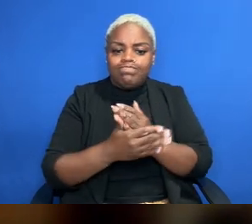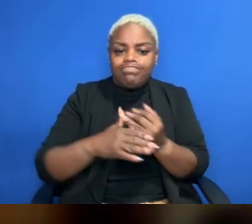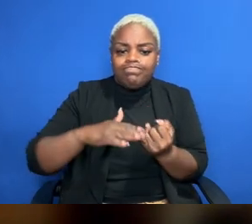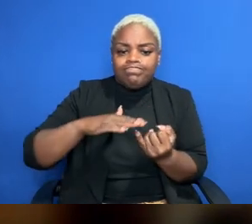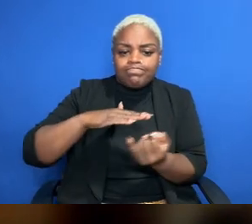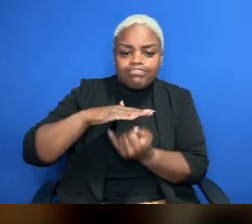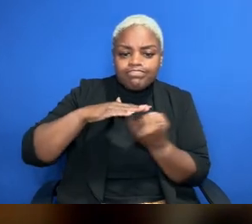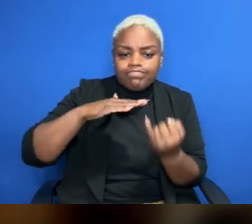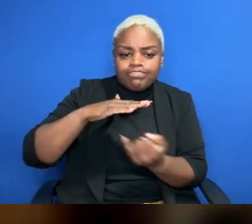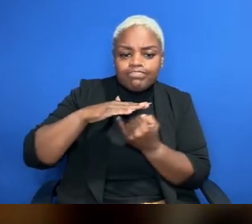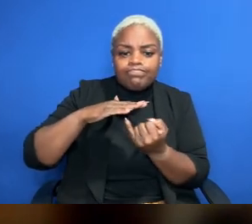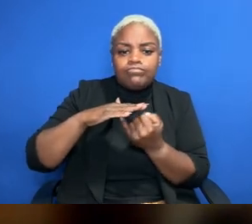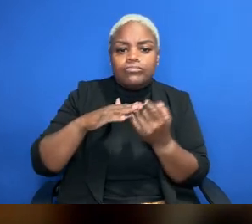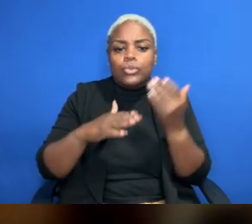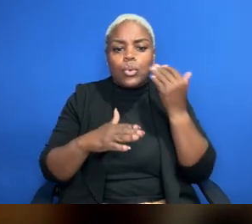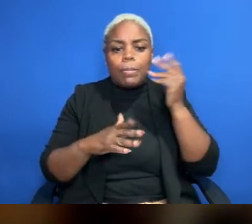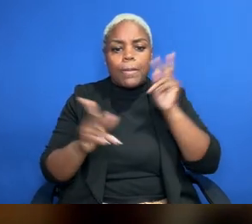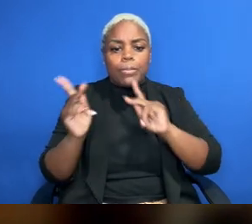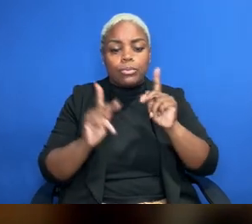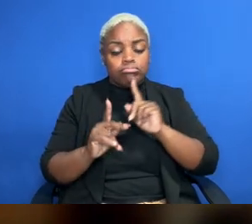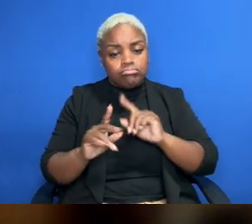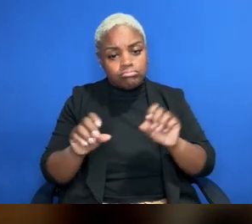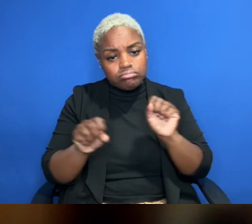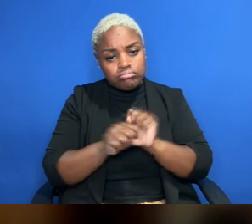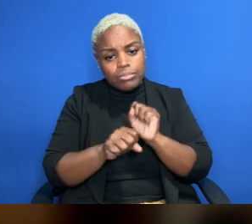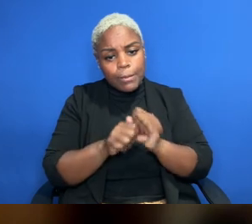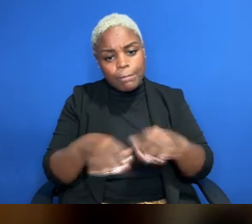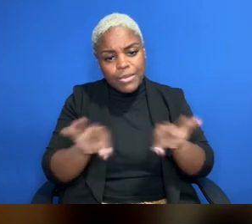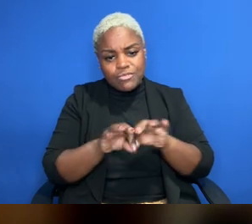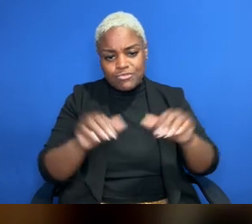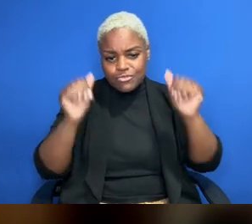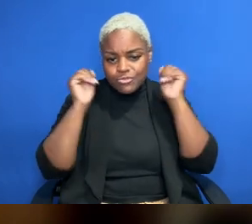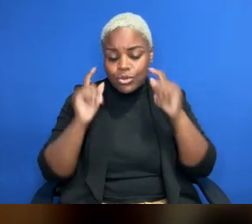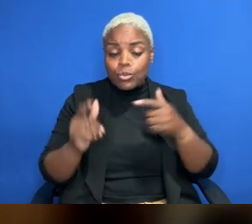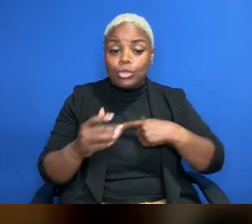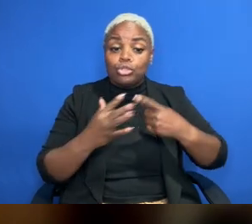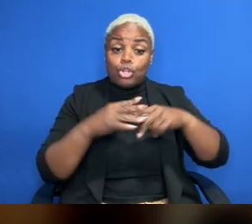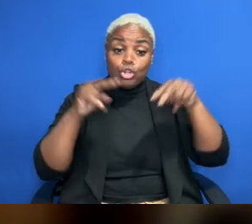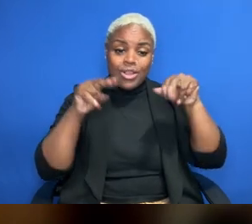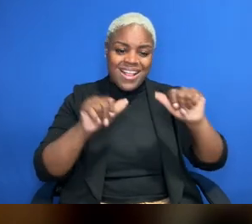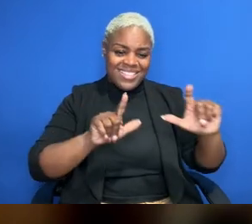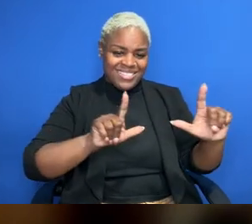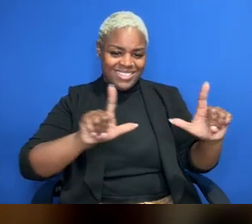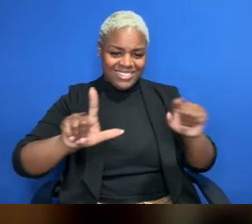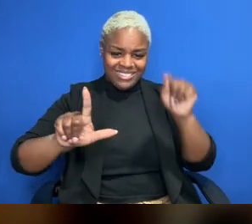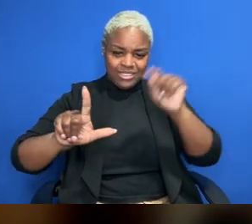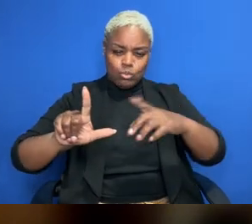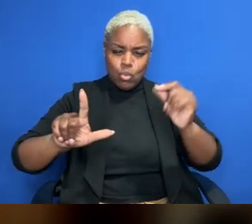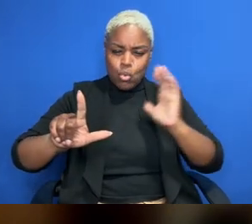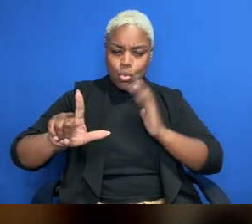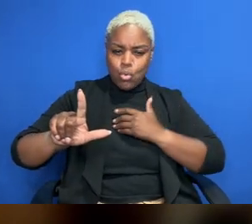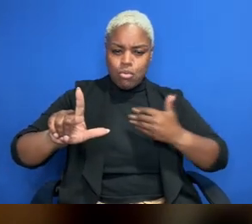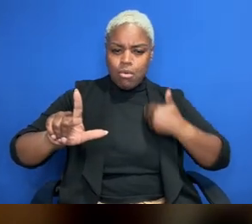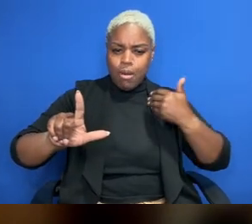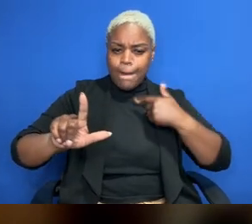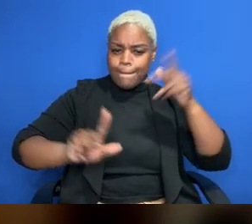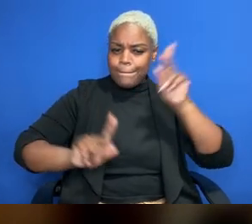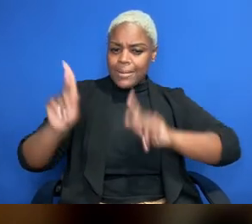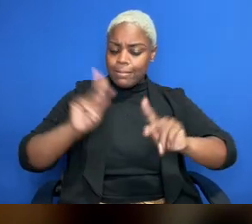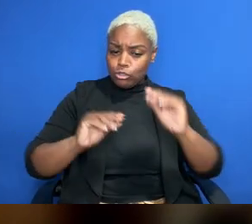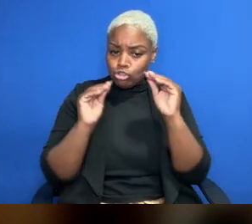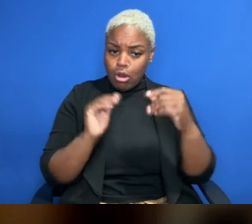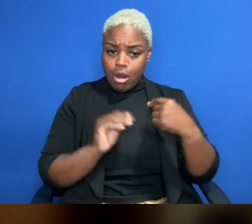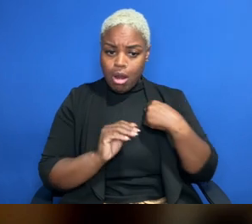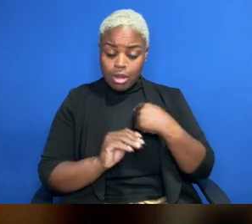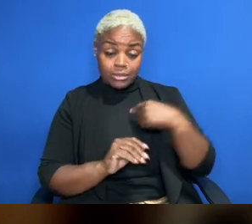the isolation, and really know that all people matter. We've got to start looking at a lens, and what our young